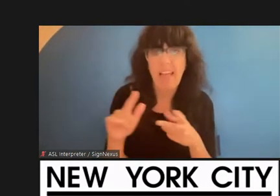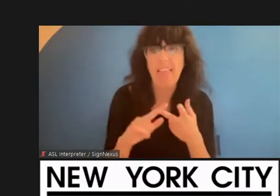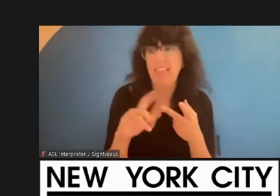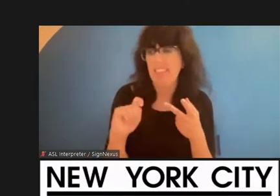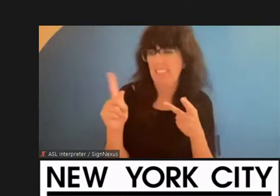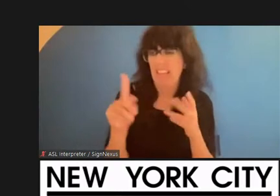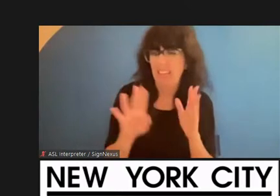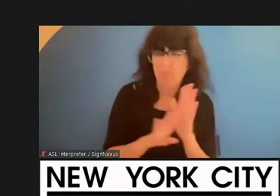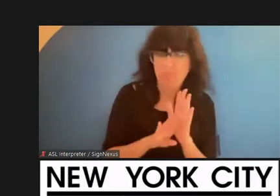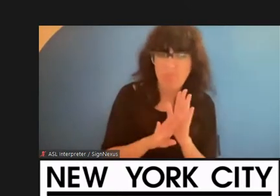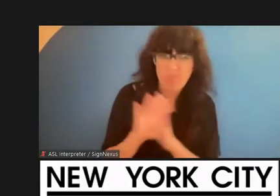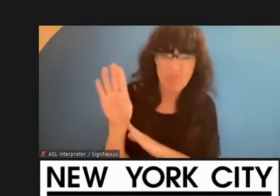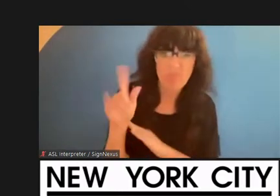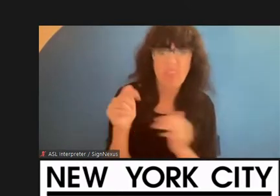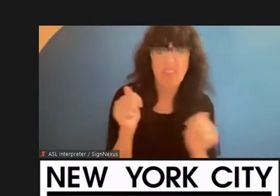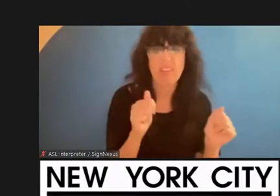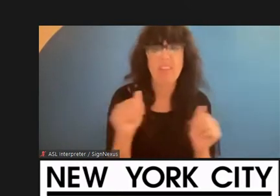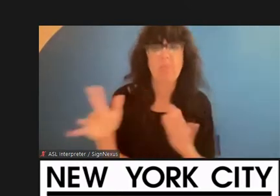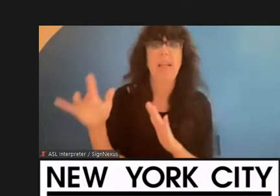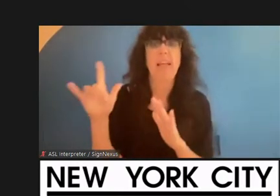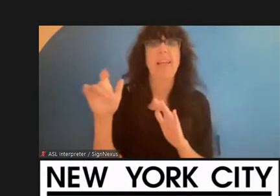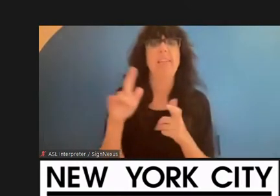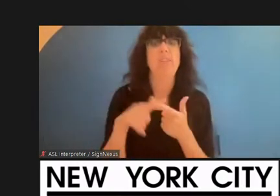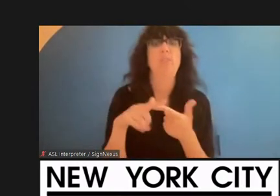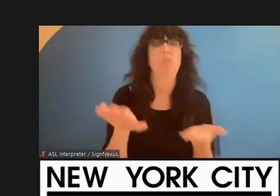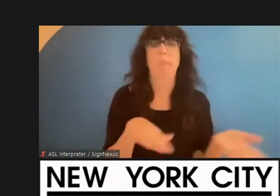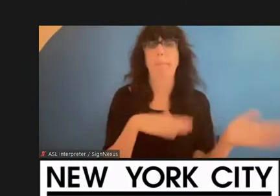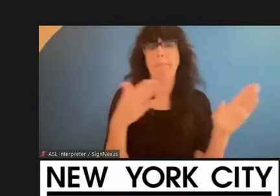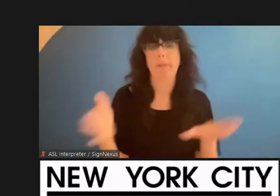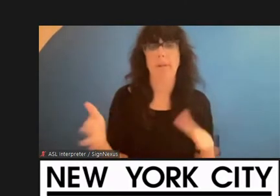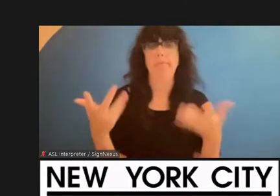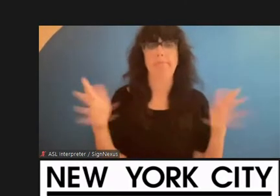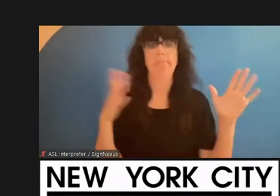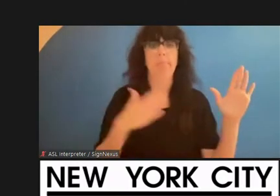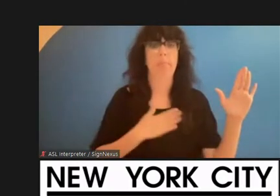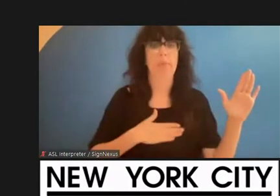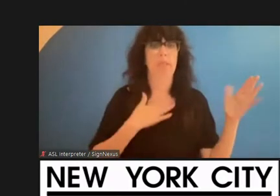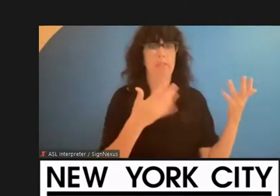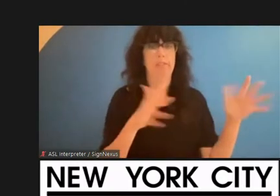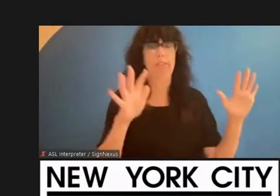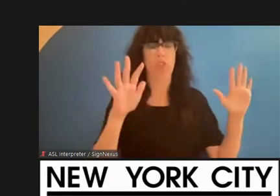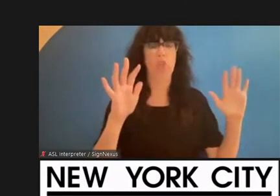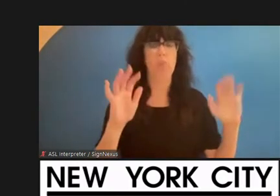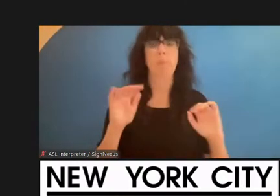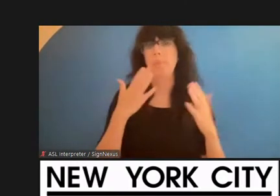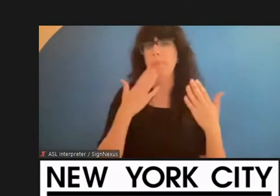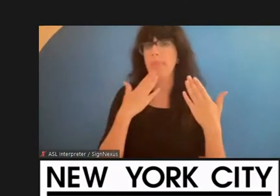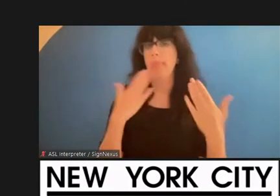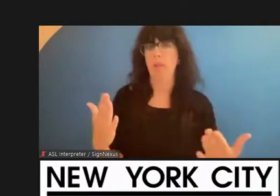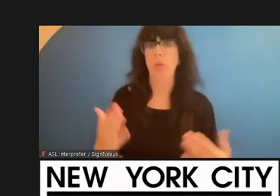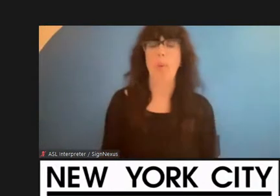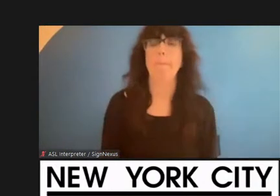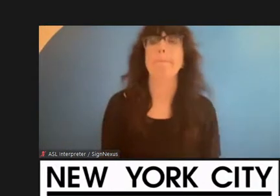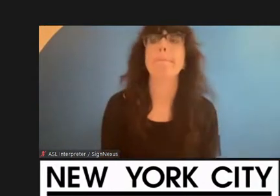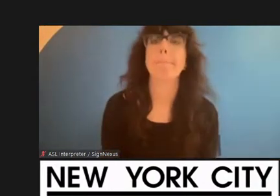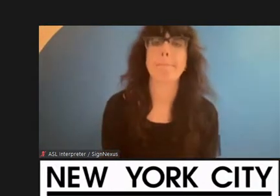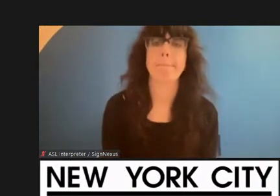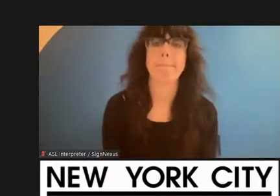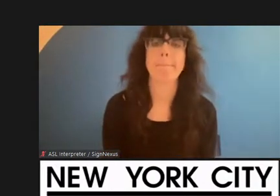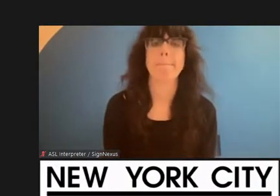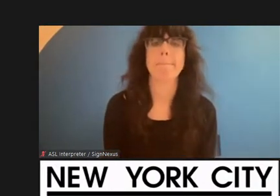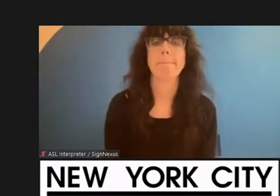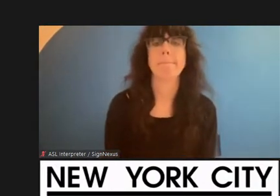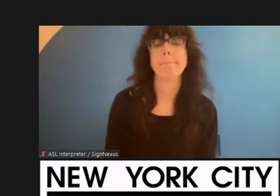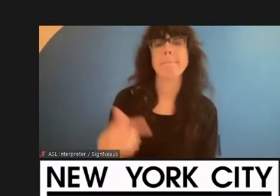roof this plan needs to be dead on arrival please conclude your remarks thank you our next